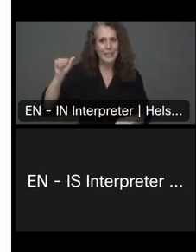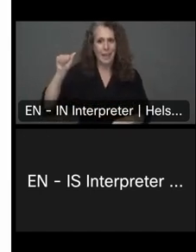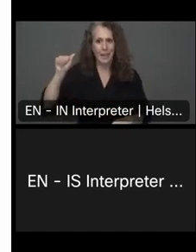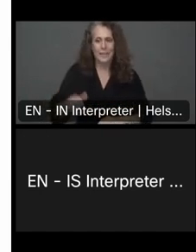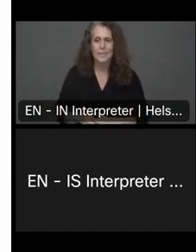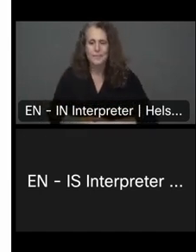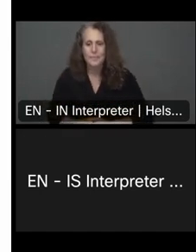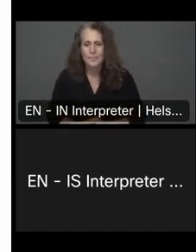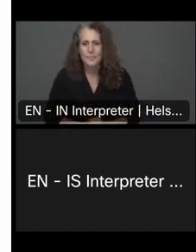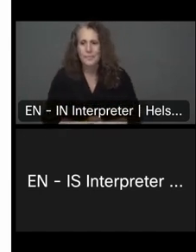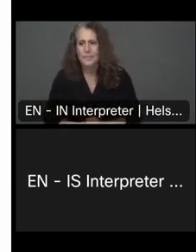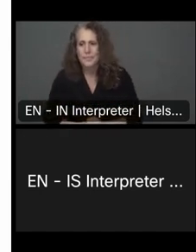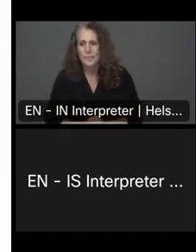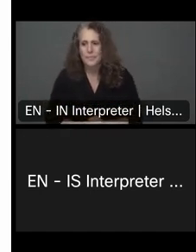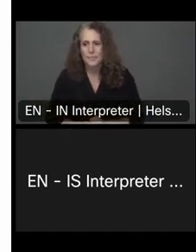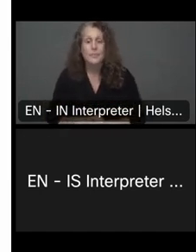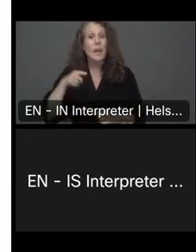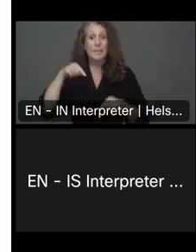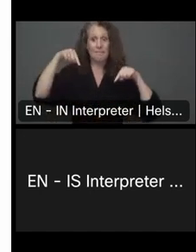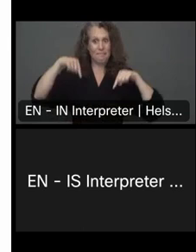In May of this year,